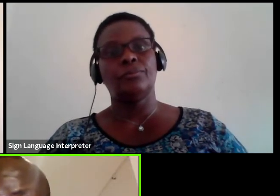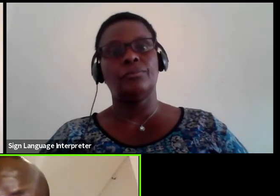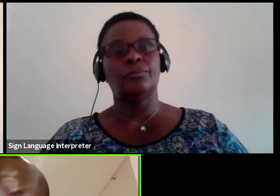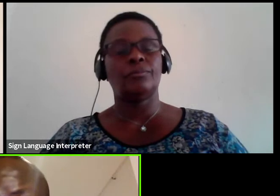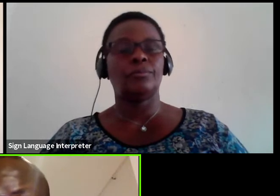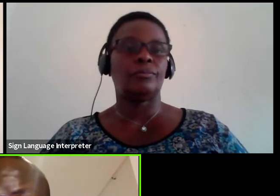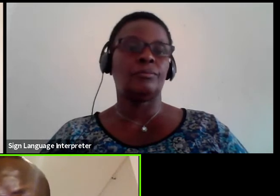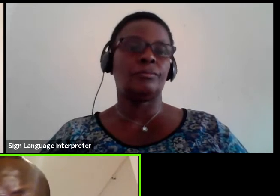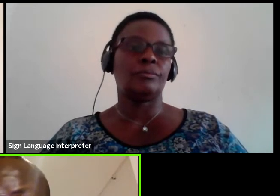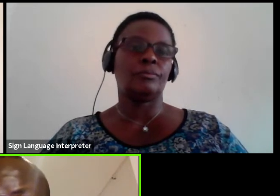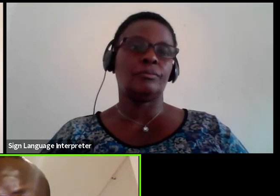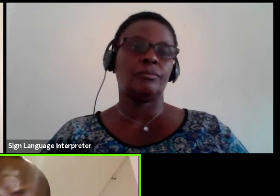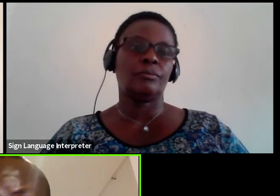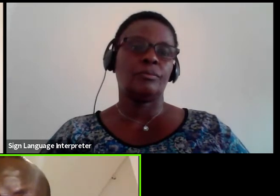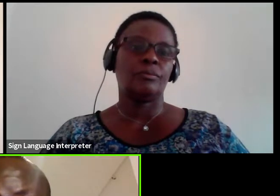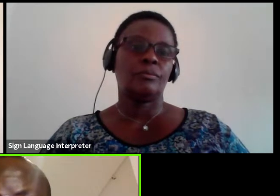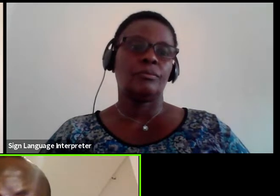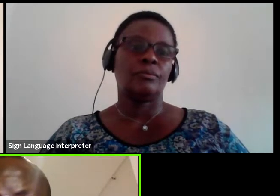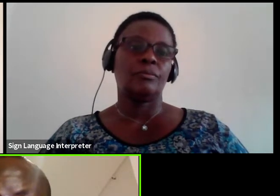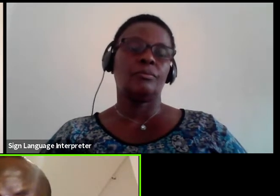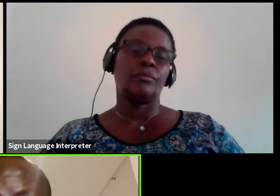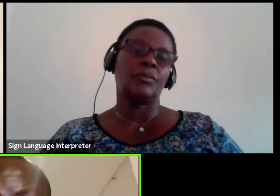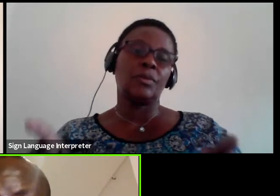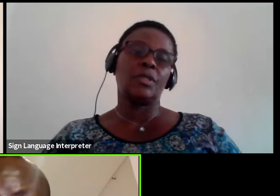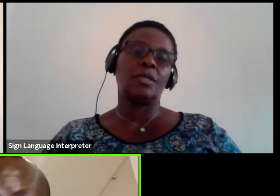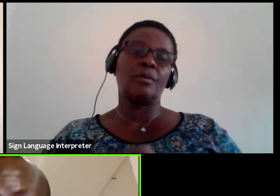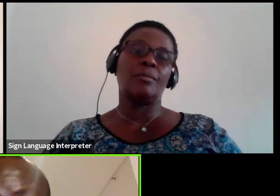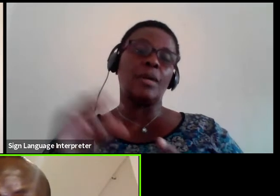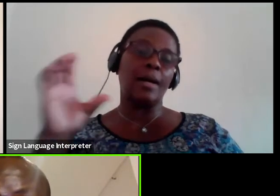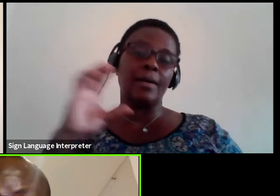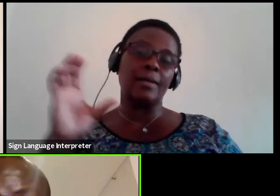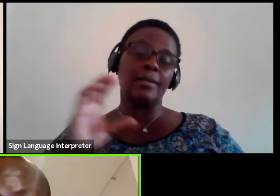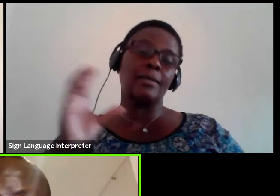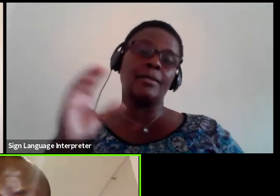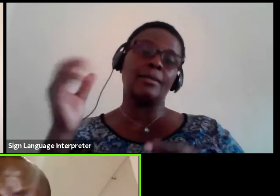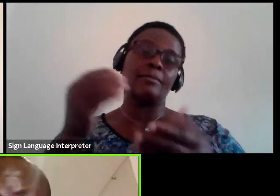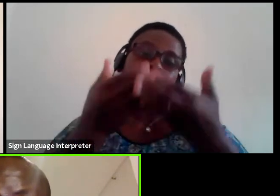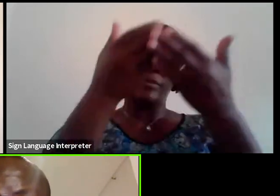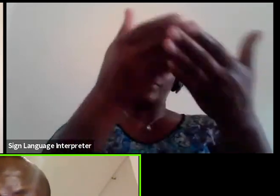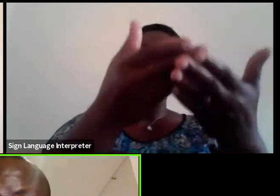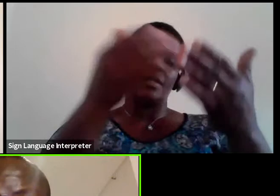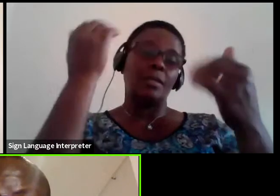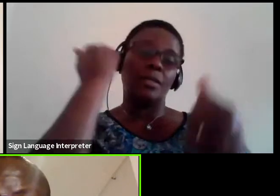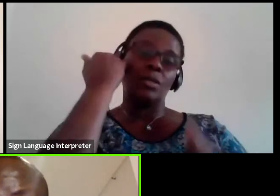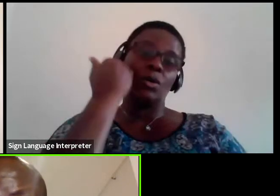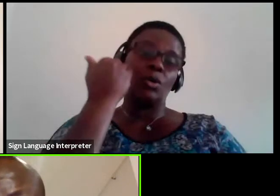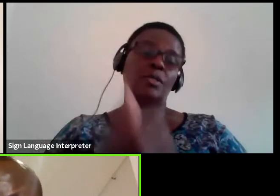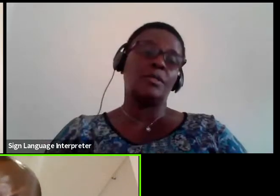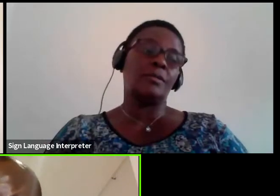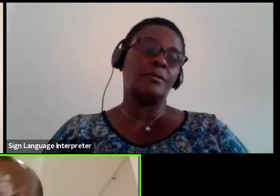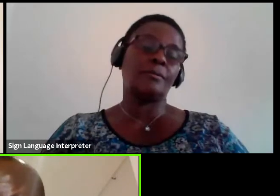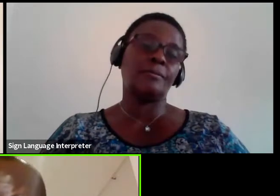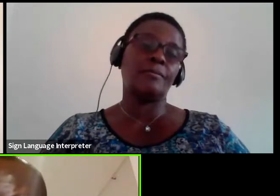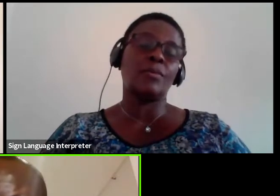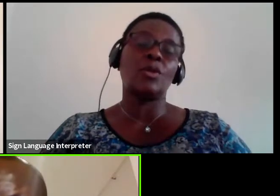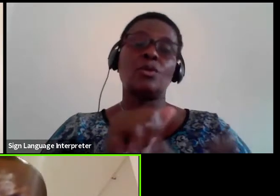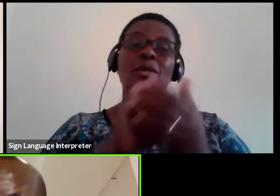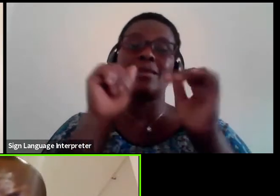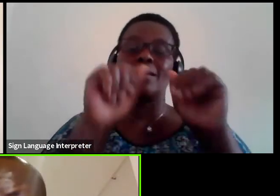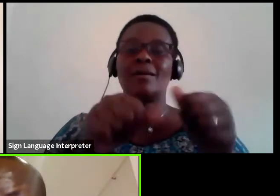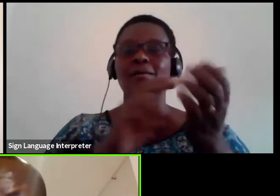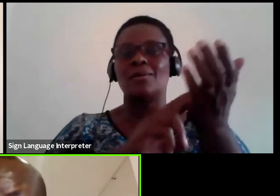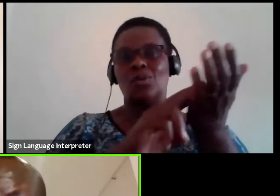or taking proposals for legislative amendments at that level, so that they can be used to ensure that these things do not